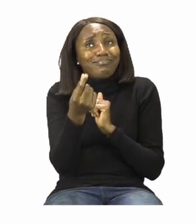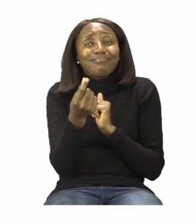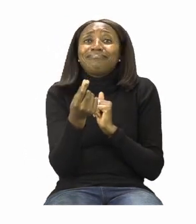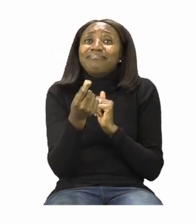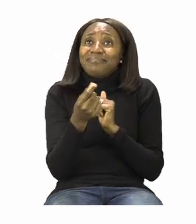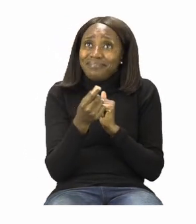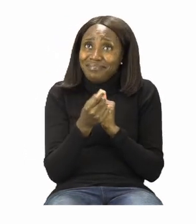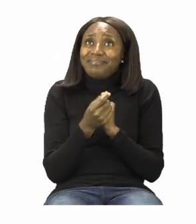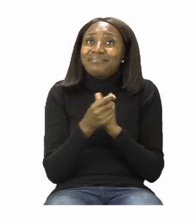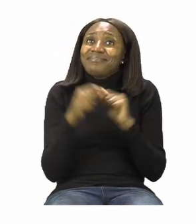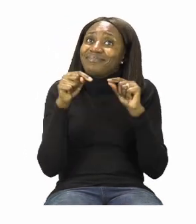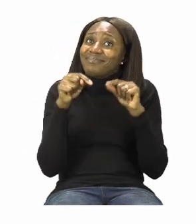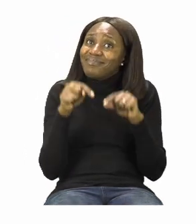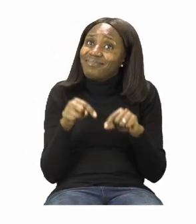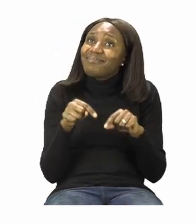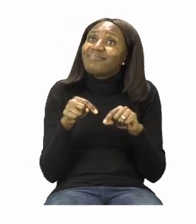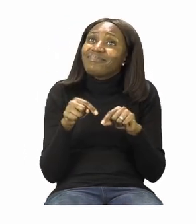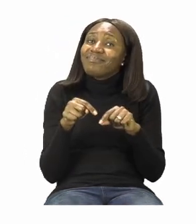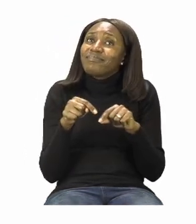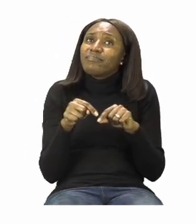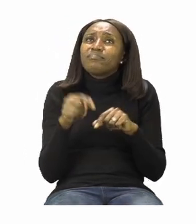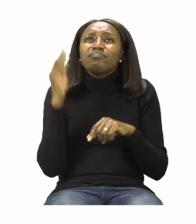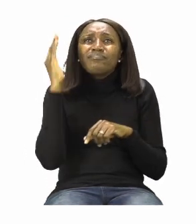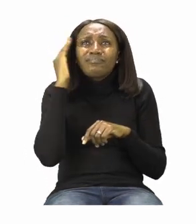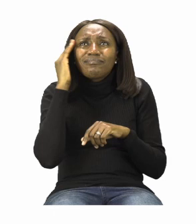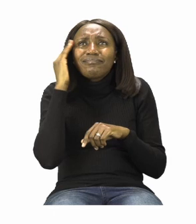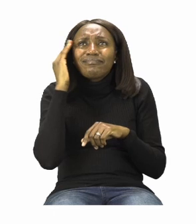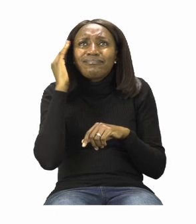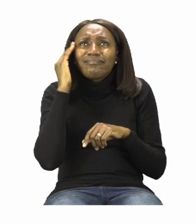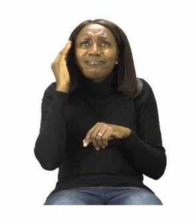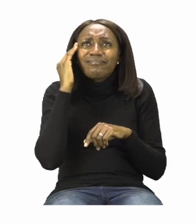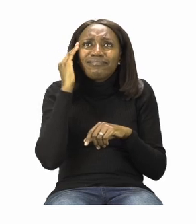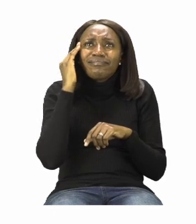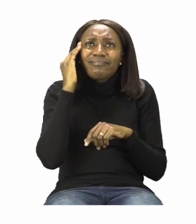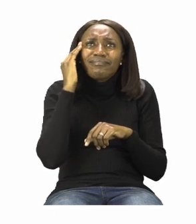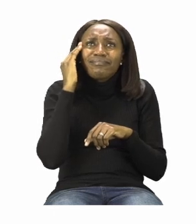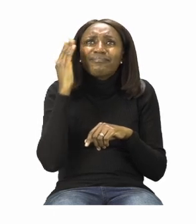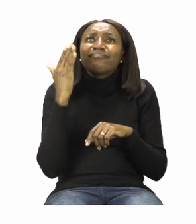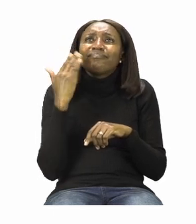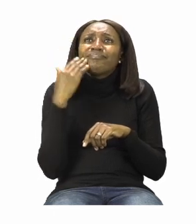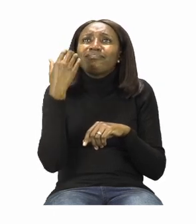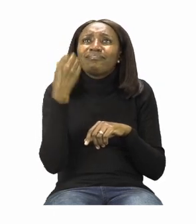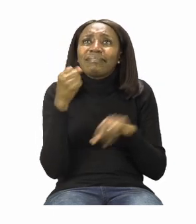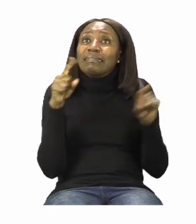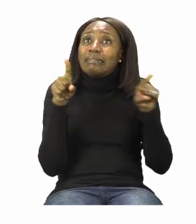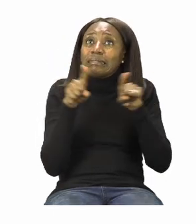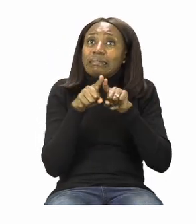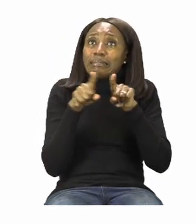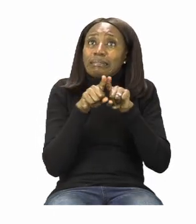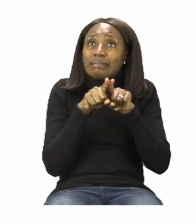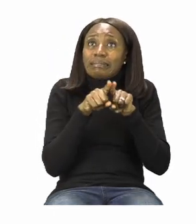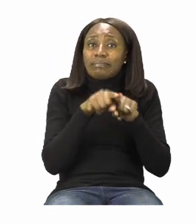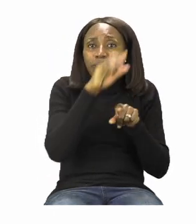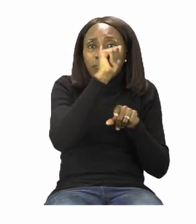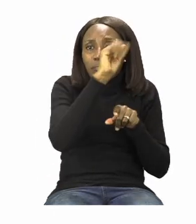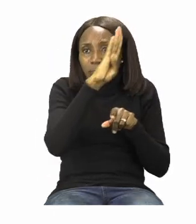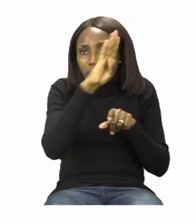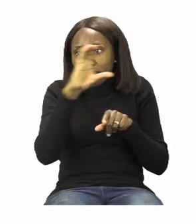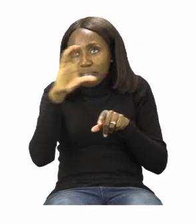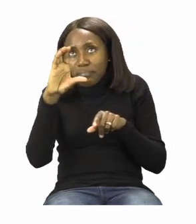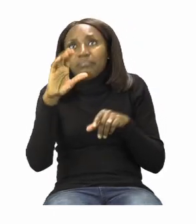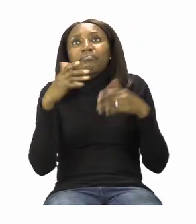to be our job to identify the same beginning sounds, and then we circle